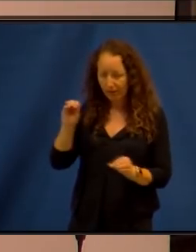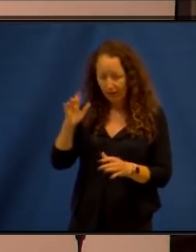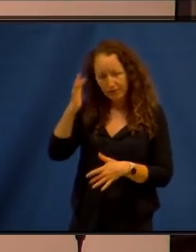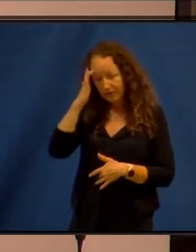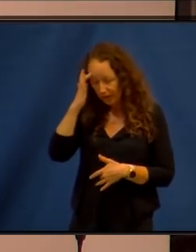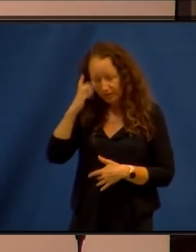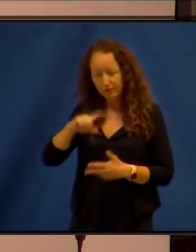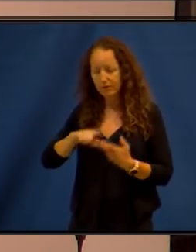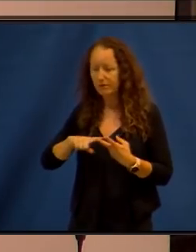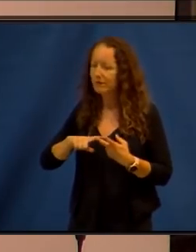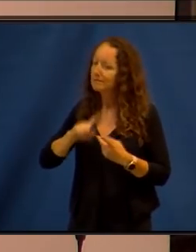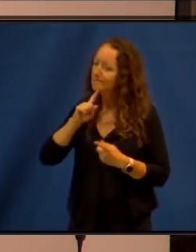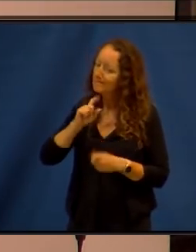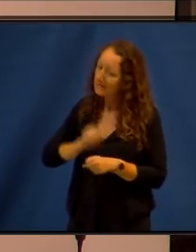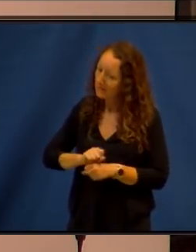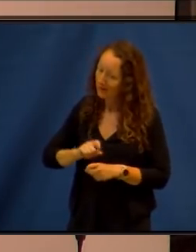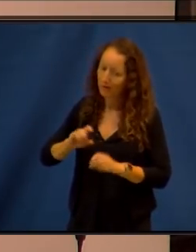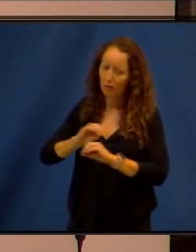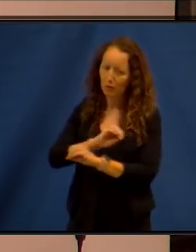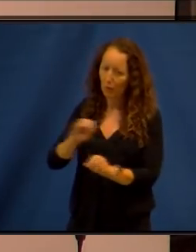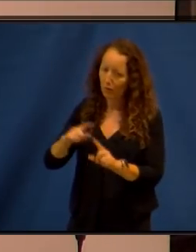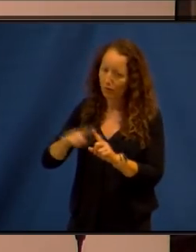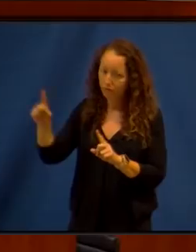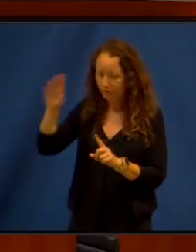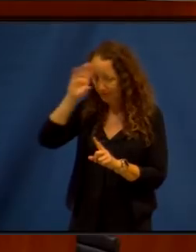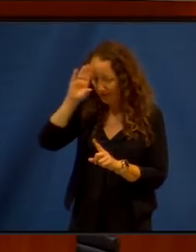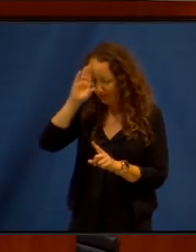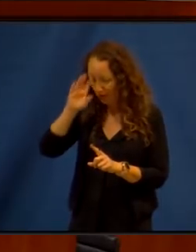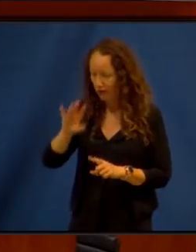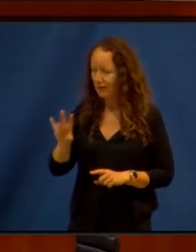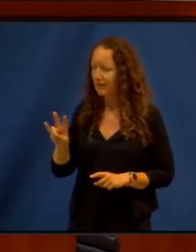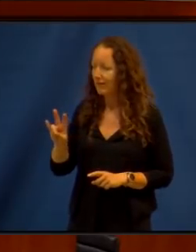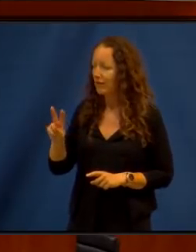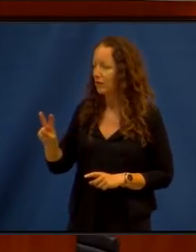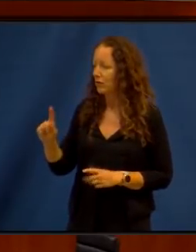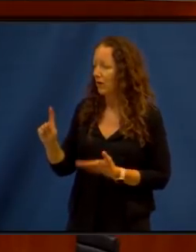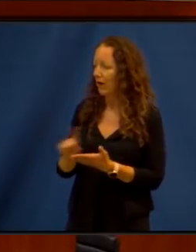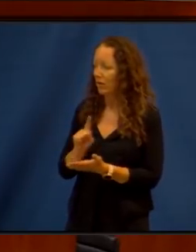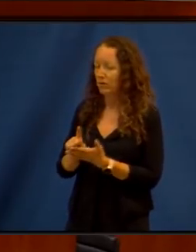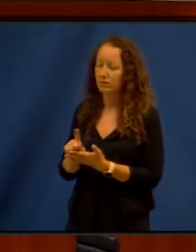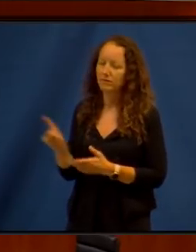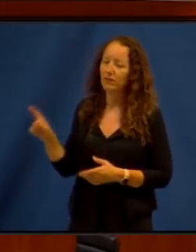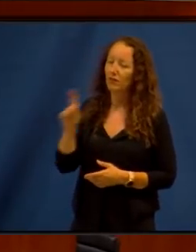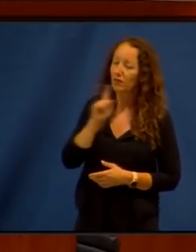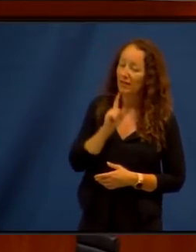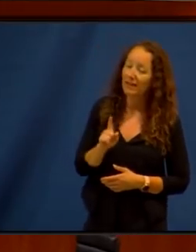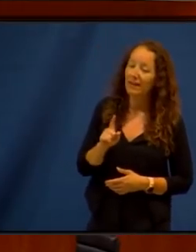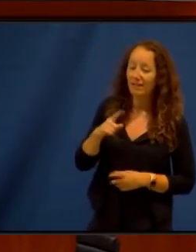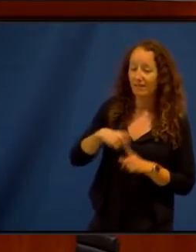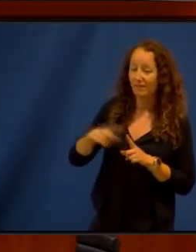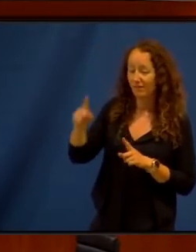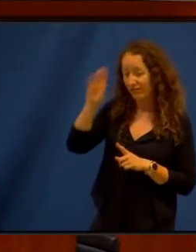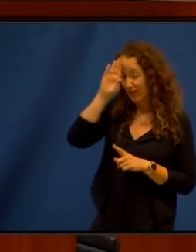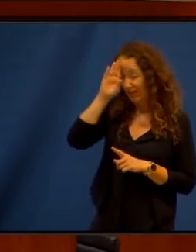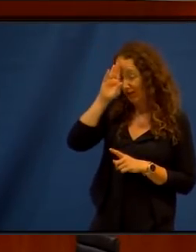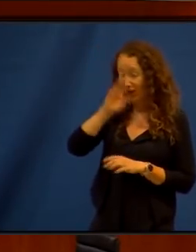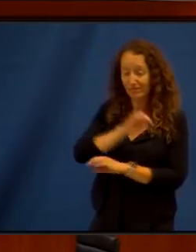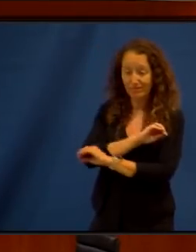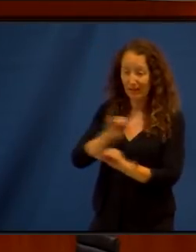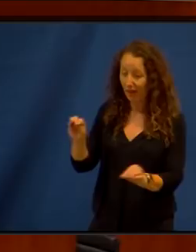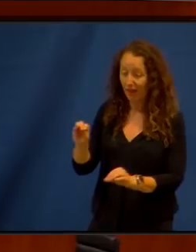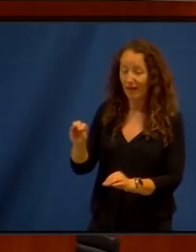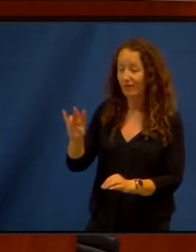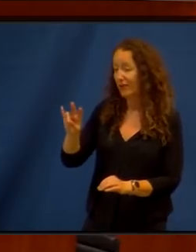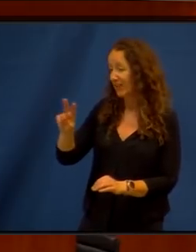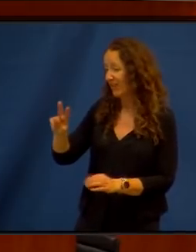straight. Can you? Yeah, typically it's 7 days and three days of fever free and at least 7 days